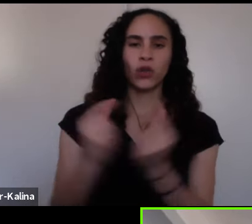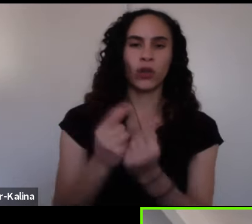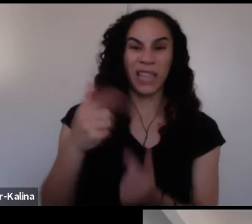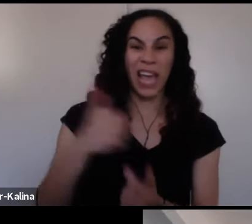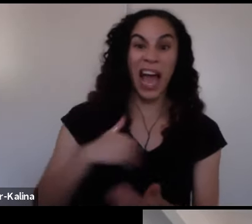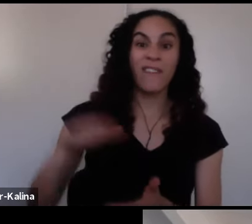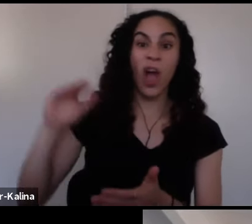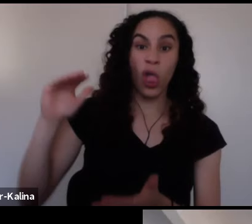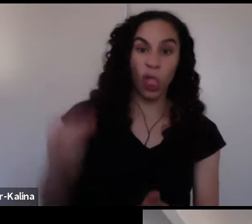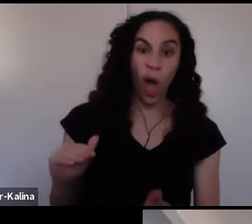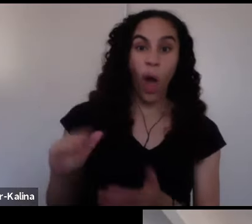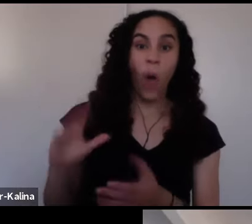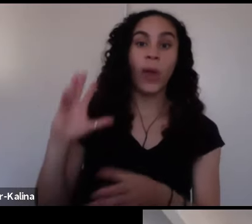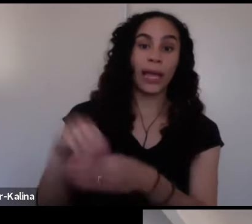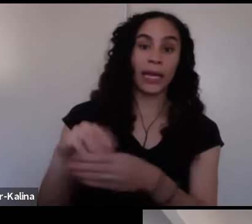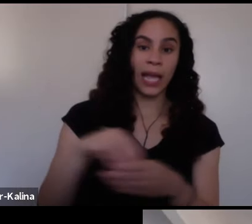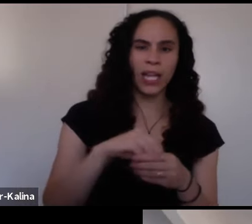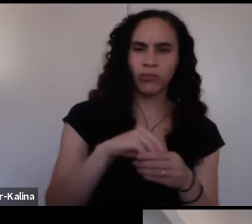recommend